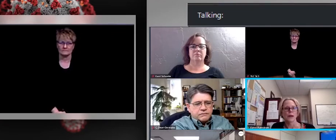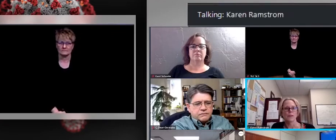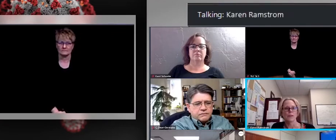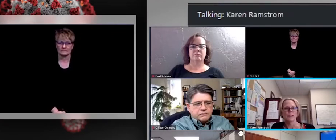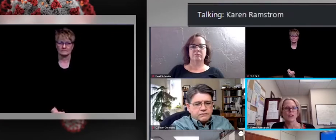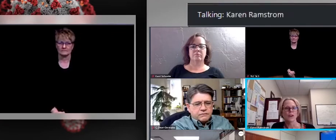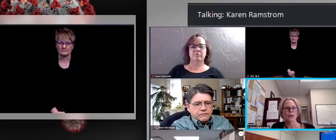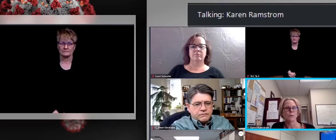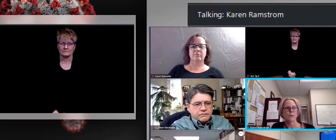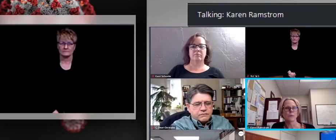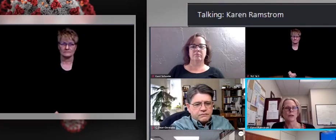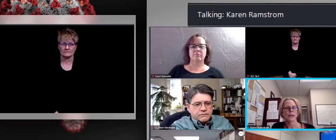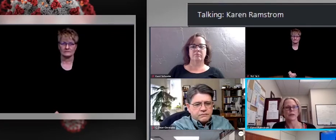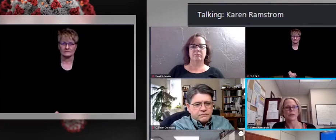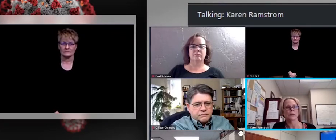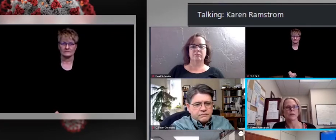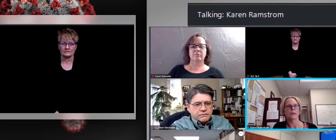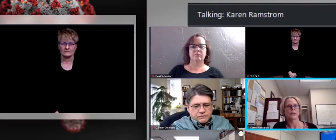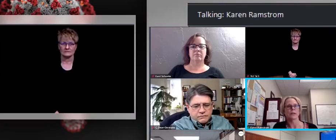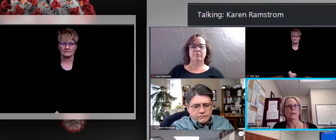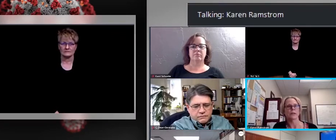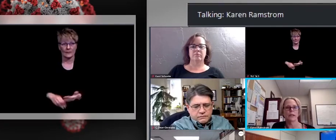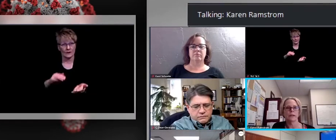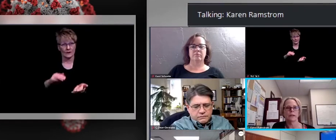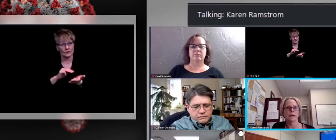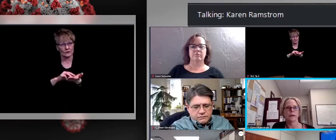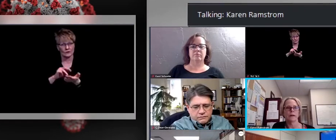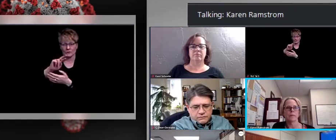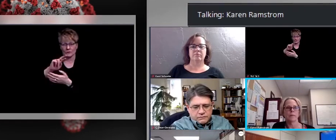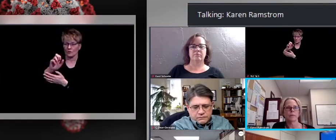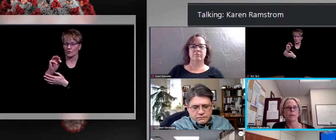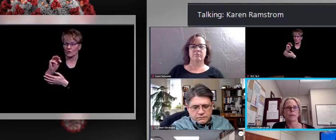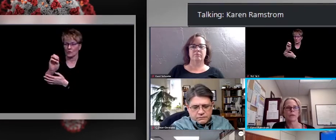You know, I think it's hard to compare county to county,